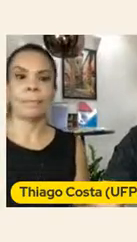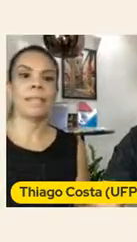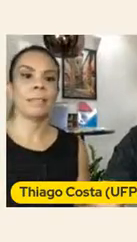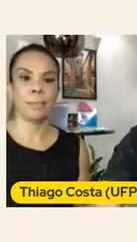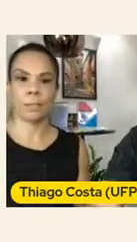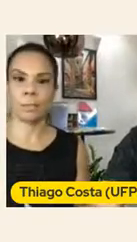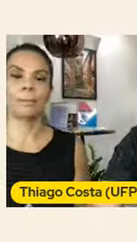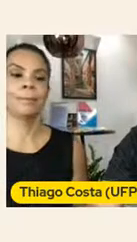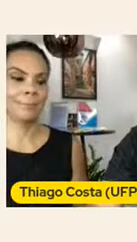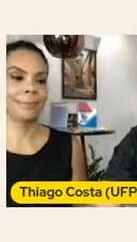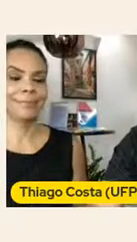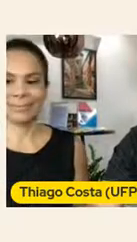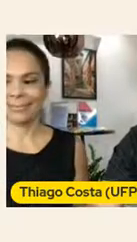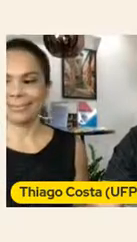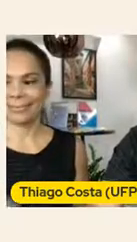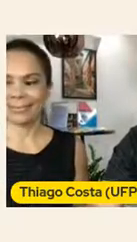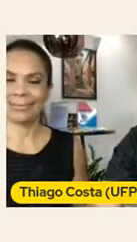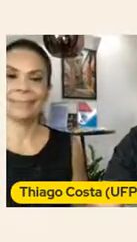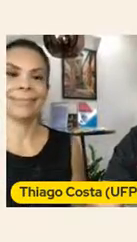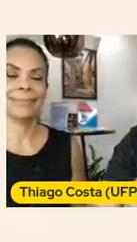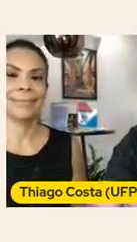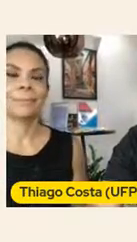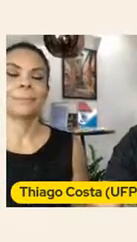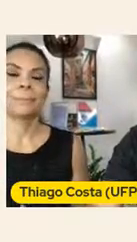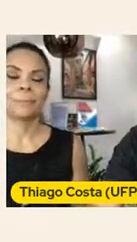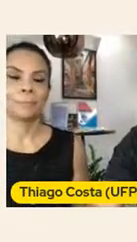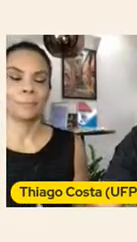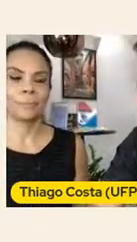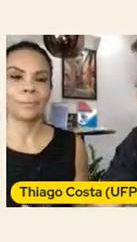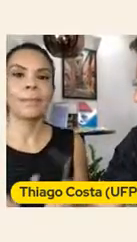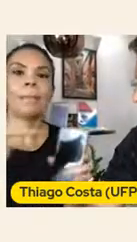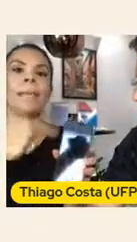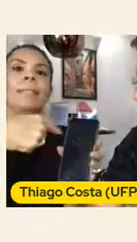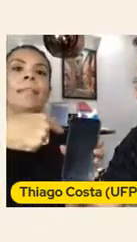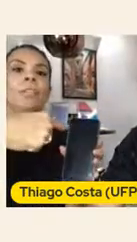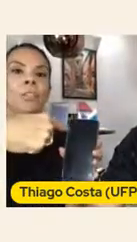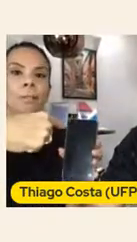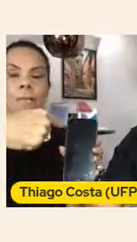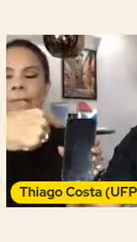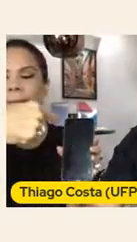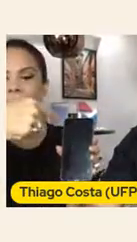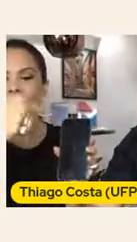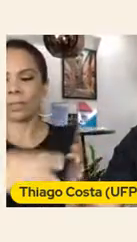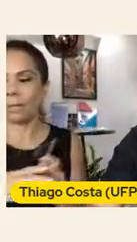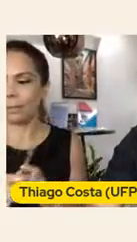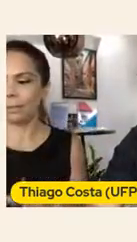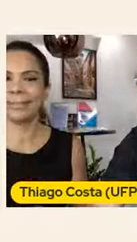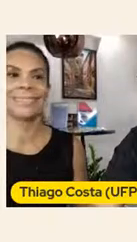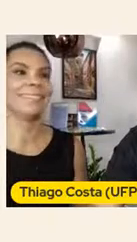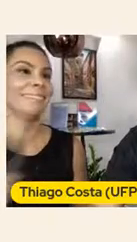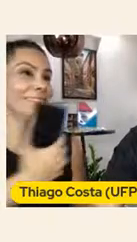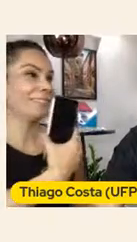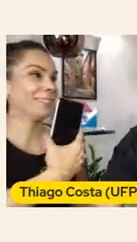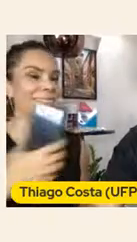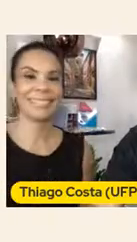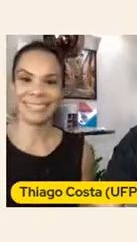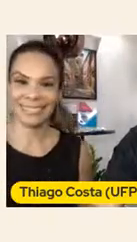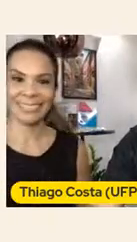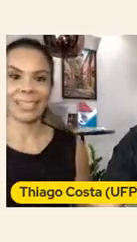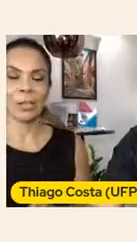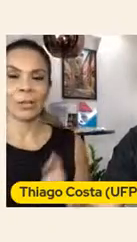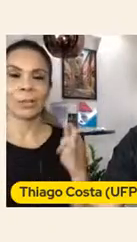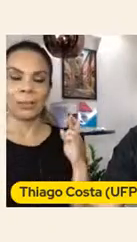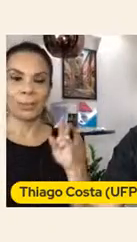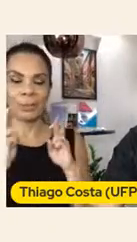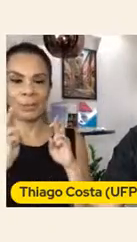the backstage, the committee, backstage. They are going to send in the chat all the names. The backstage. Right? Okay. The backstage so, is here.